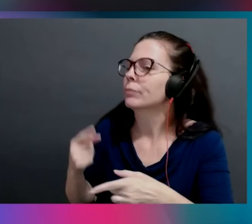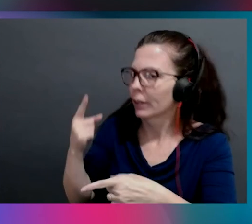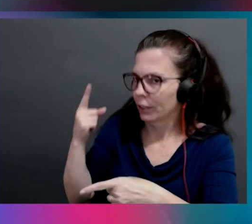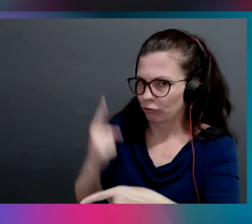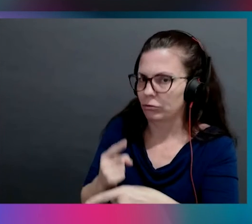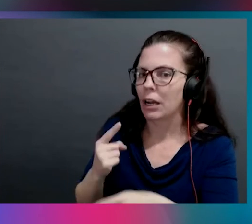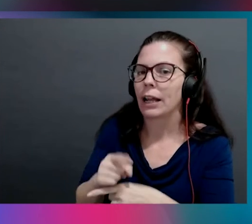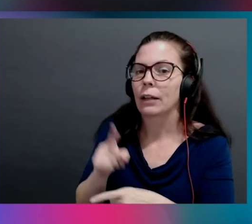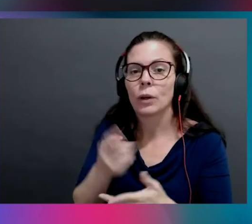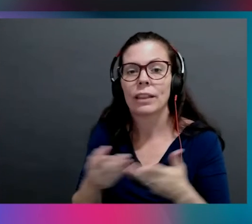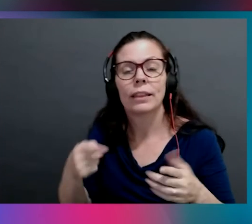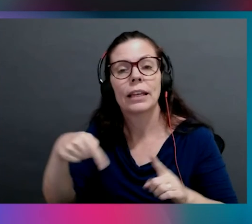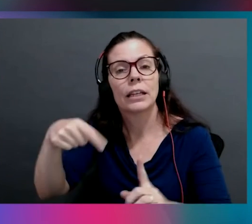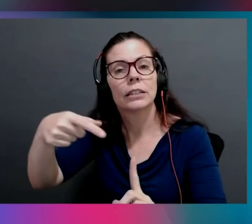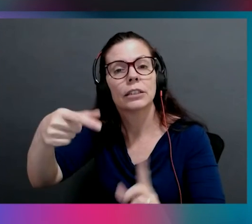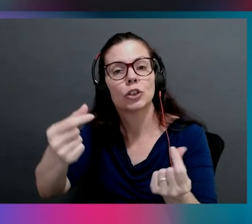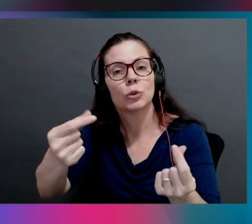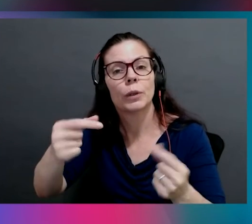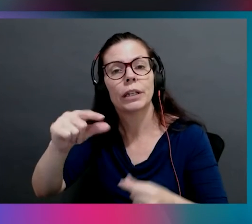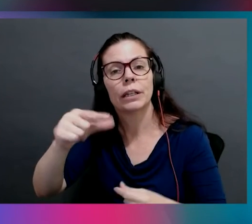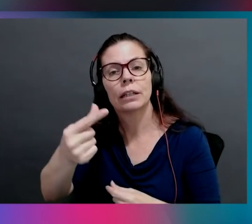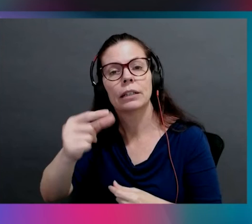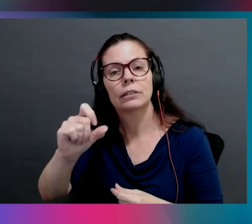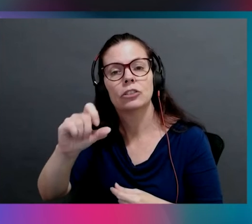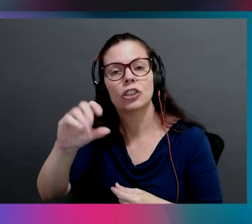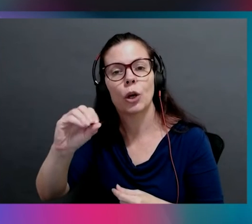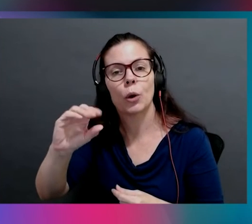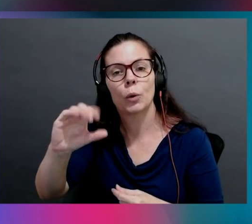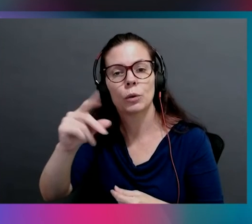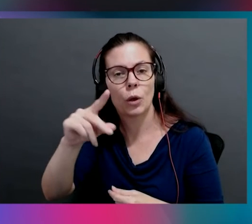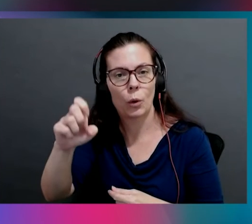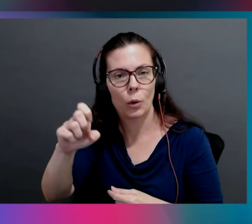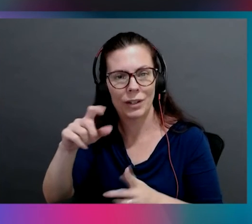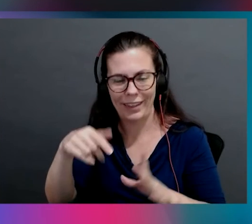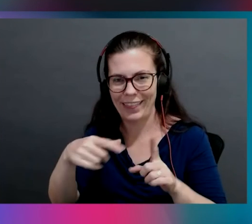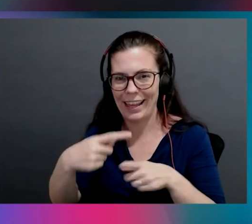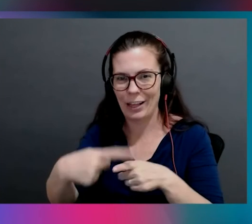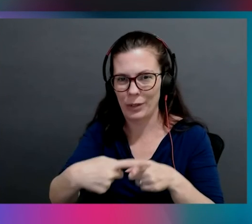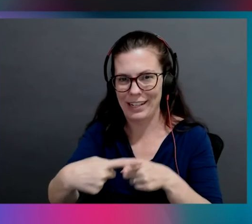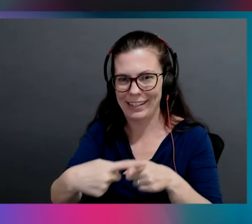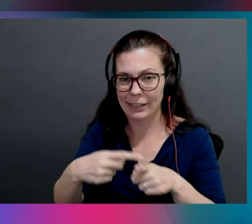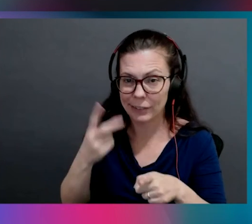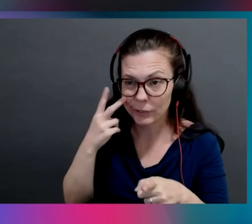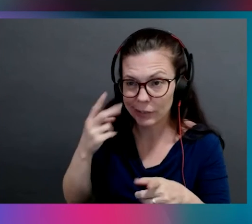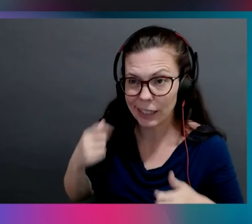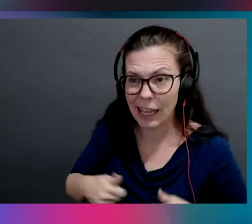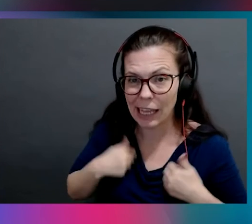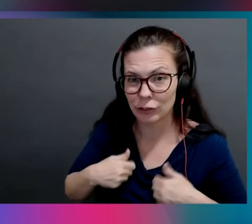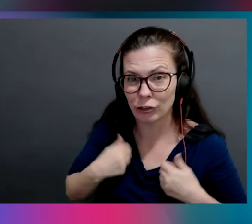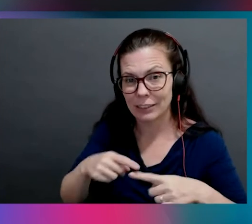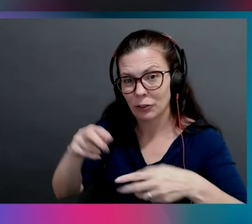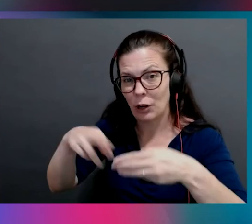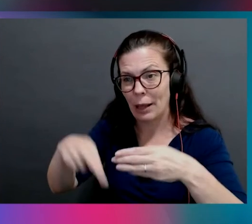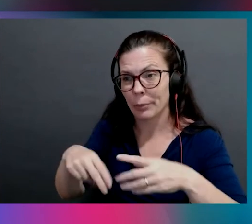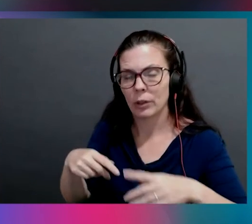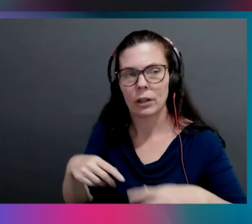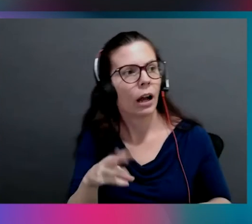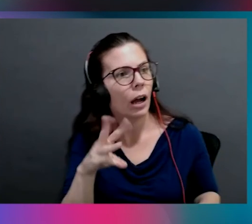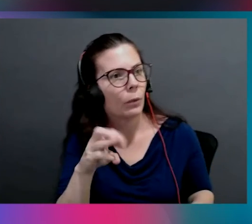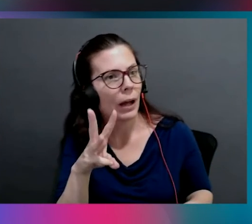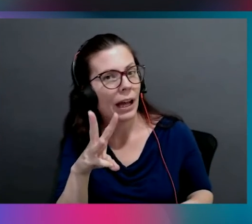actually geocoding the coordinates that are being sent. So you'll notice that there's addresses returned in the output of the optimized